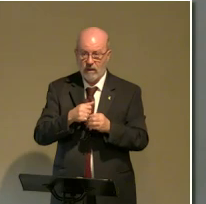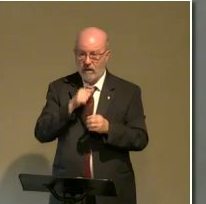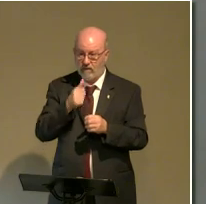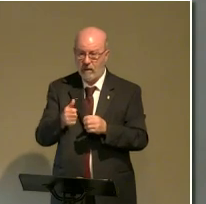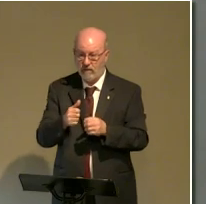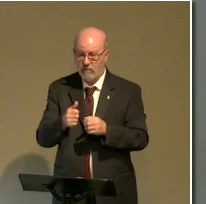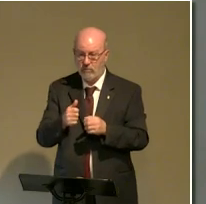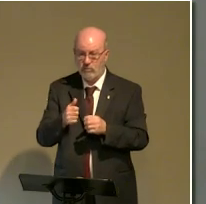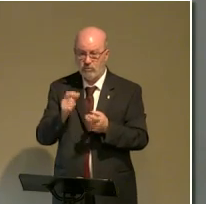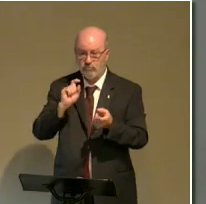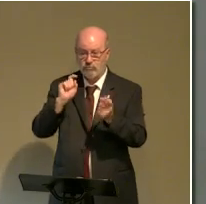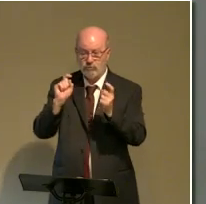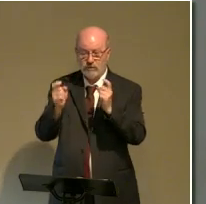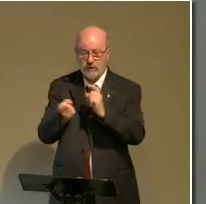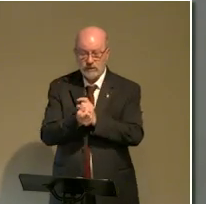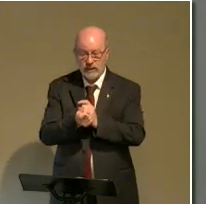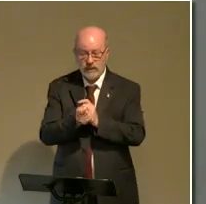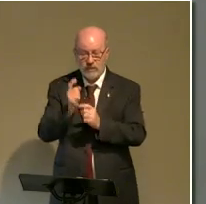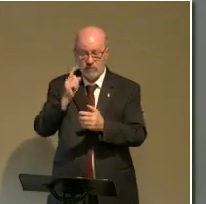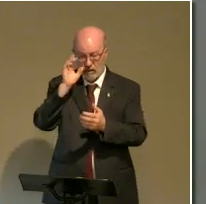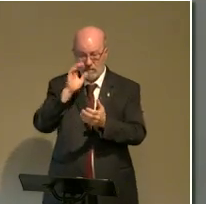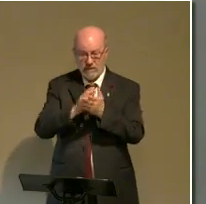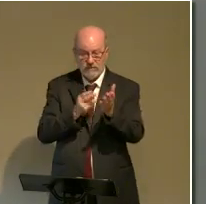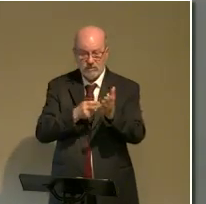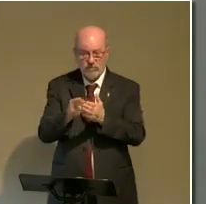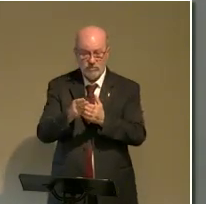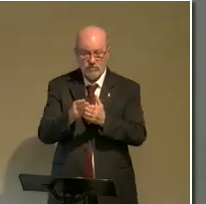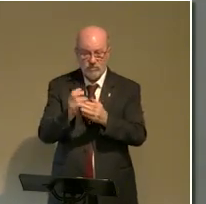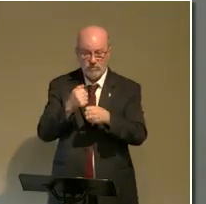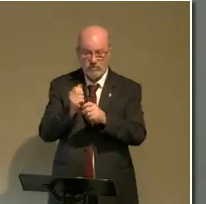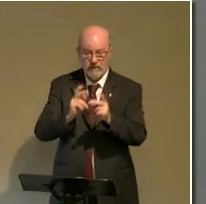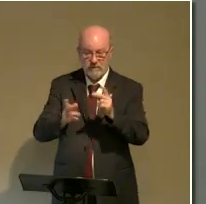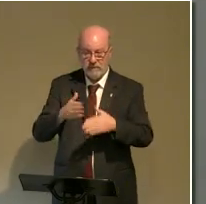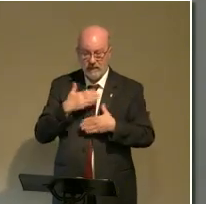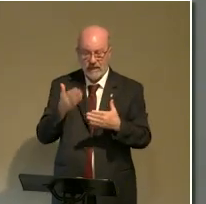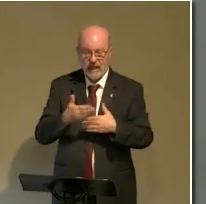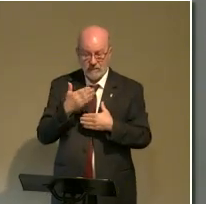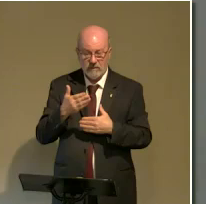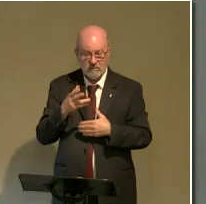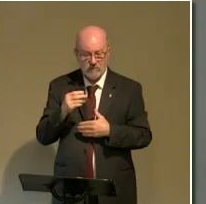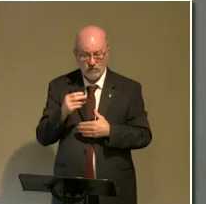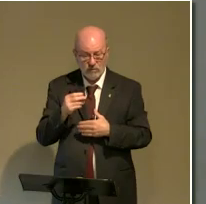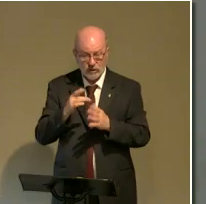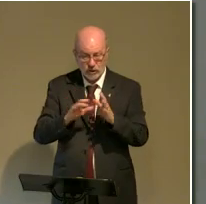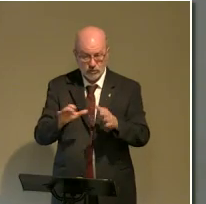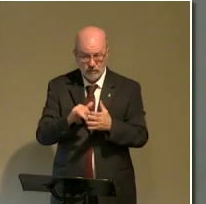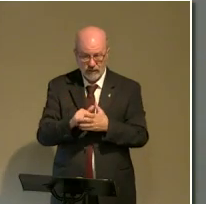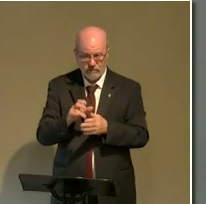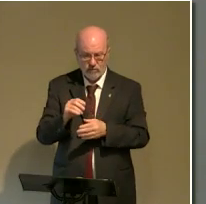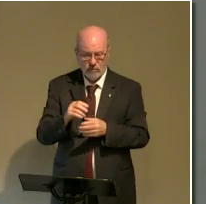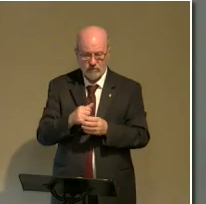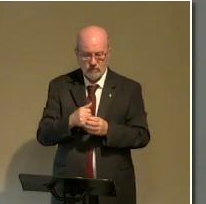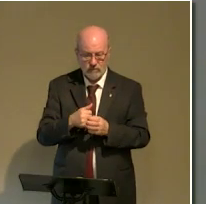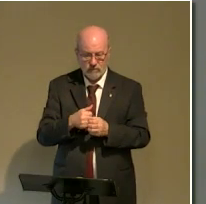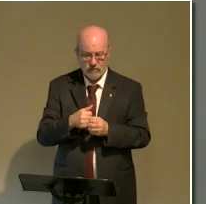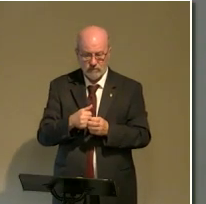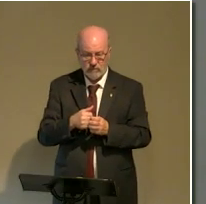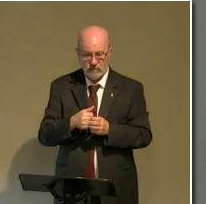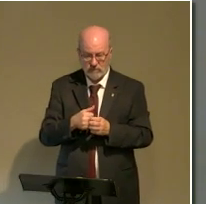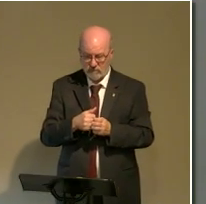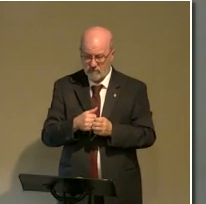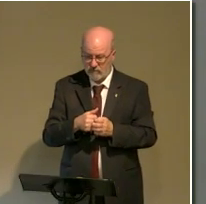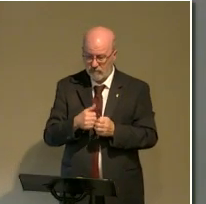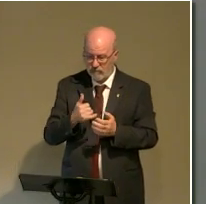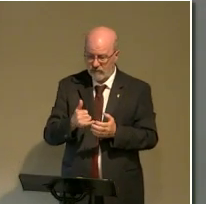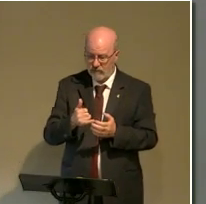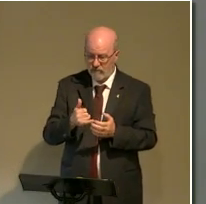to change what I believe is the truth just to make somebody happy. Absolutely not. Did Jesus do that? No, absolutely he didn't.